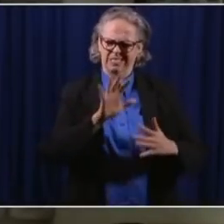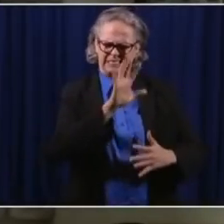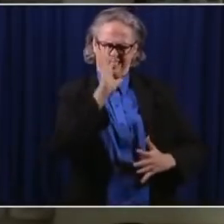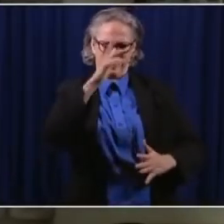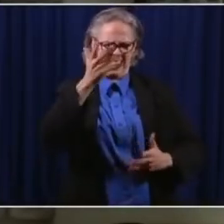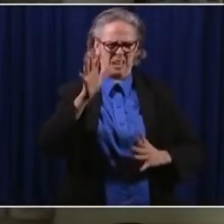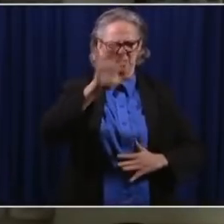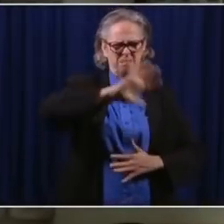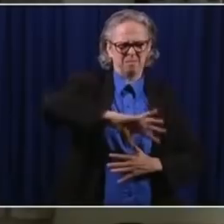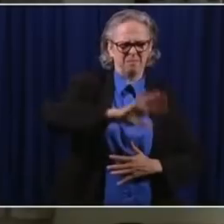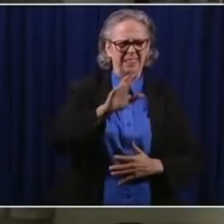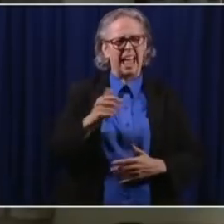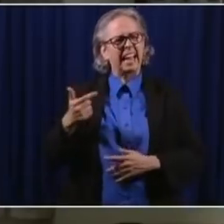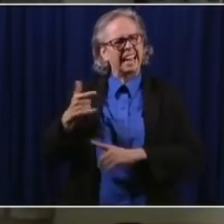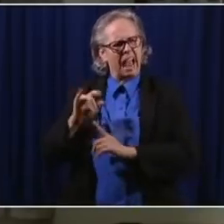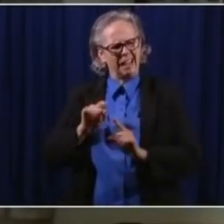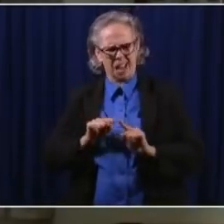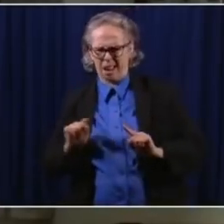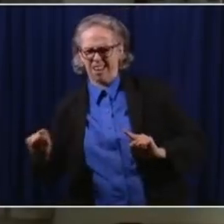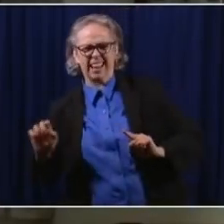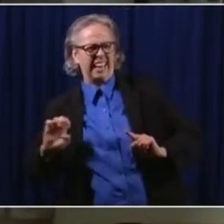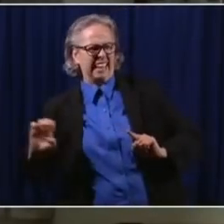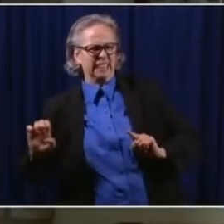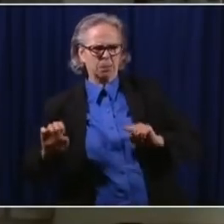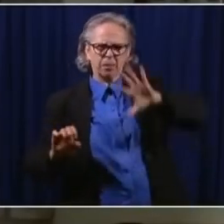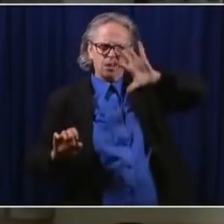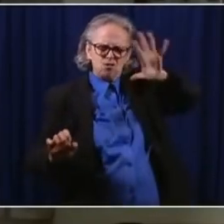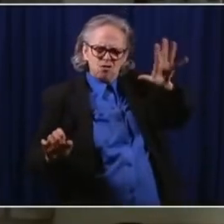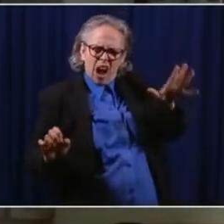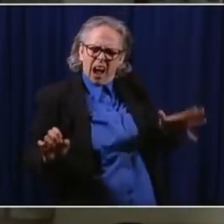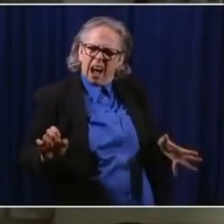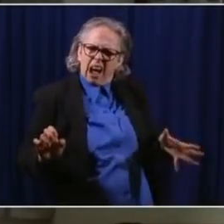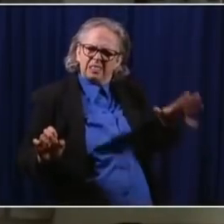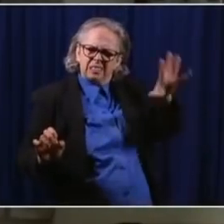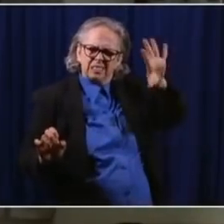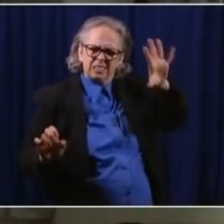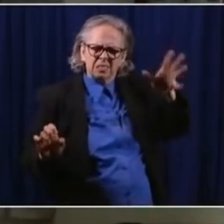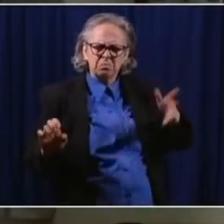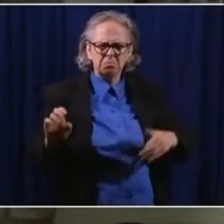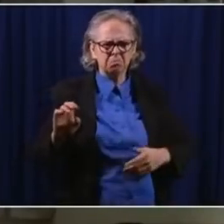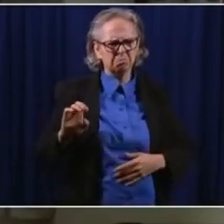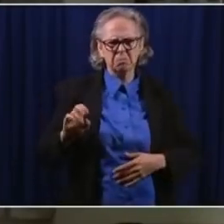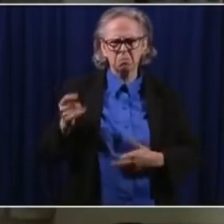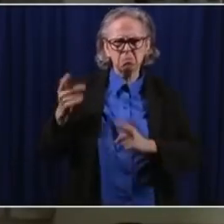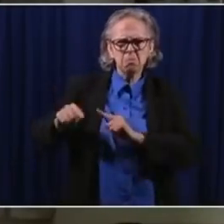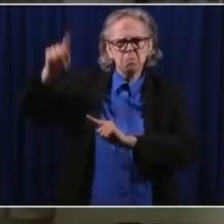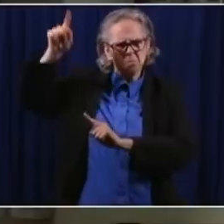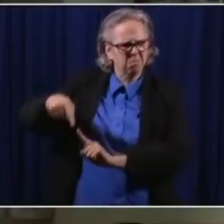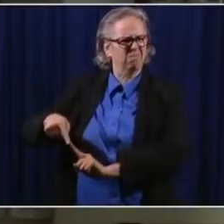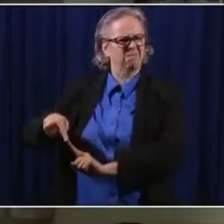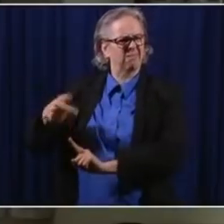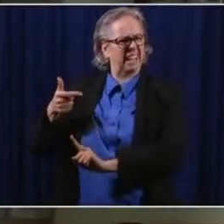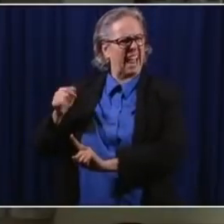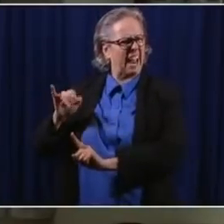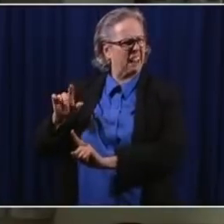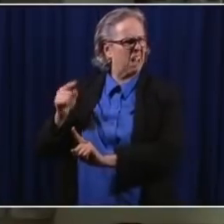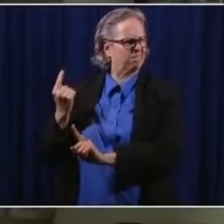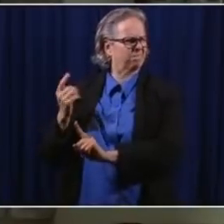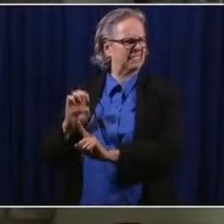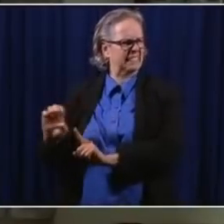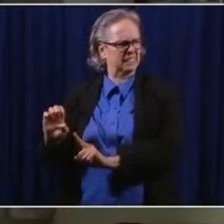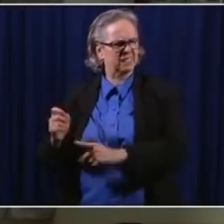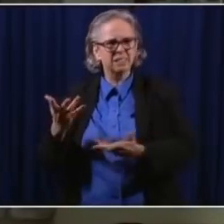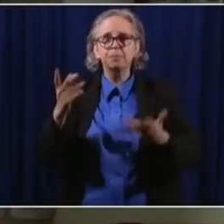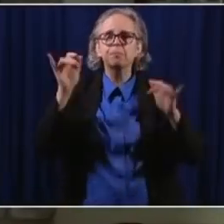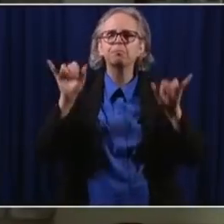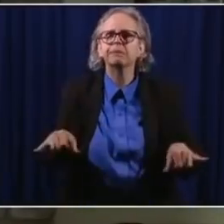eastern Ohio, but the far eastern Ohio is not represented there. But again, this trend continues to go into